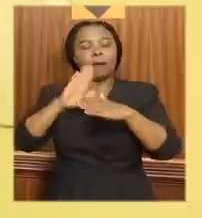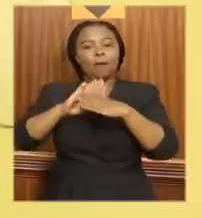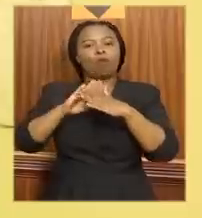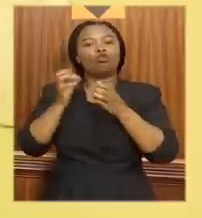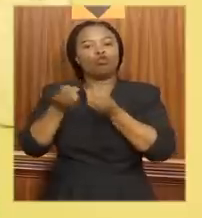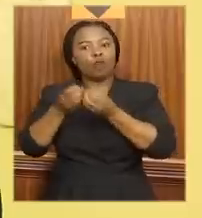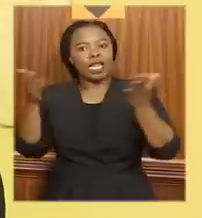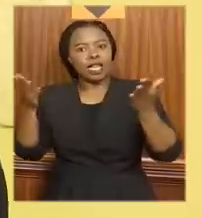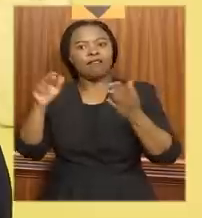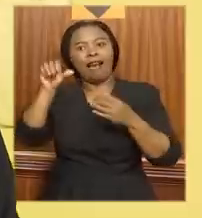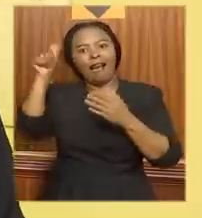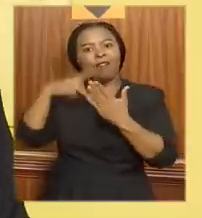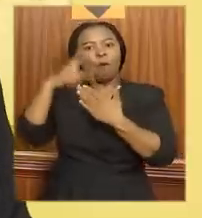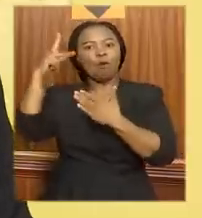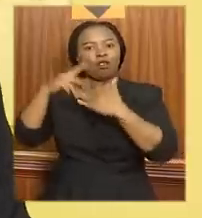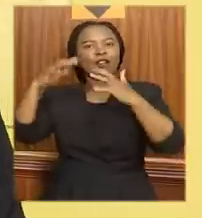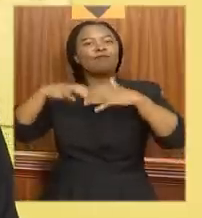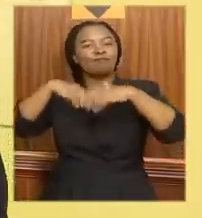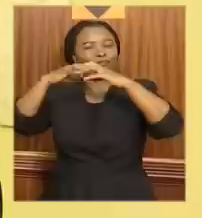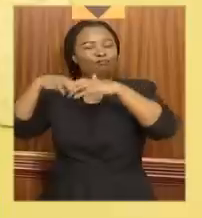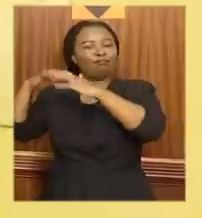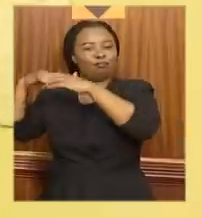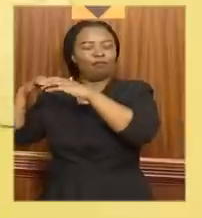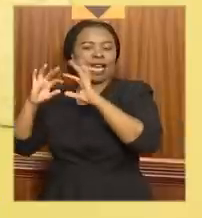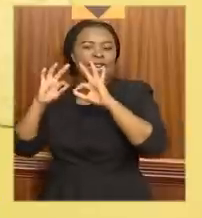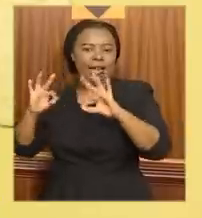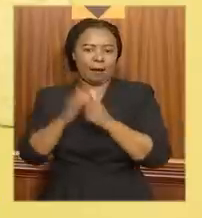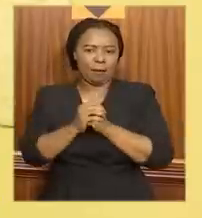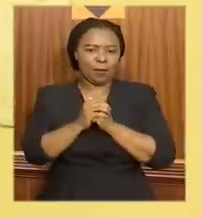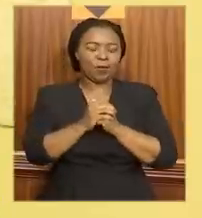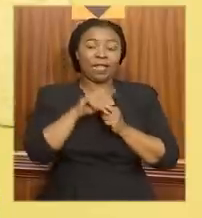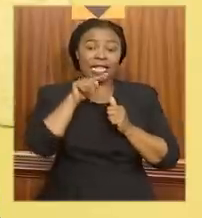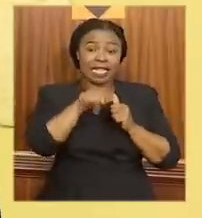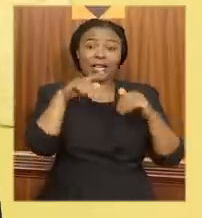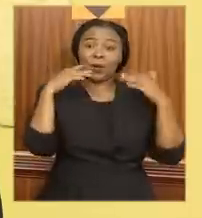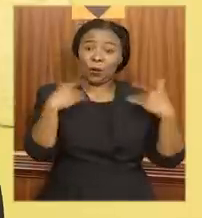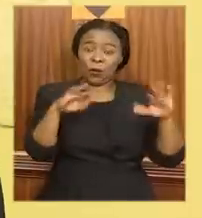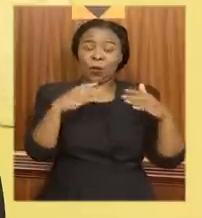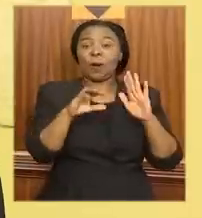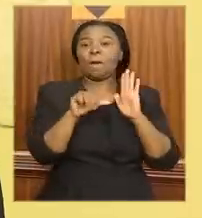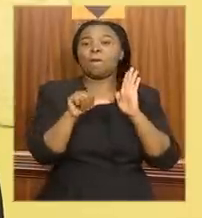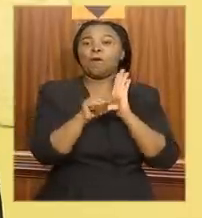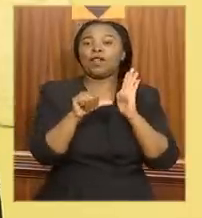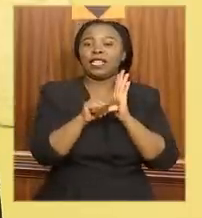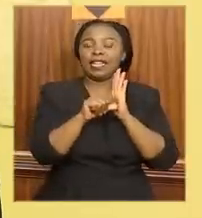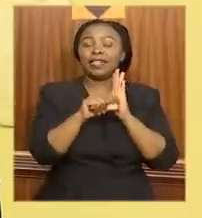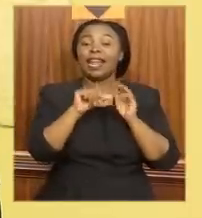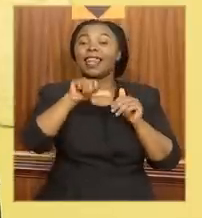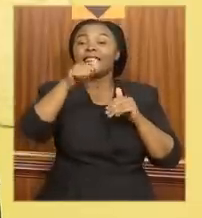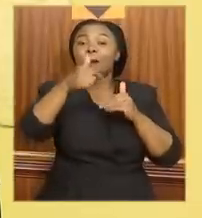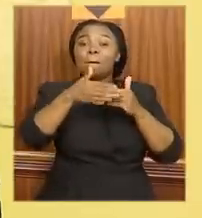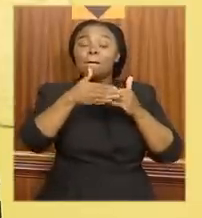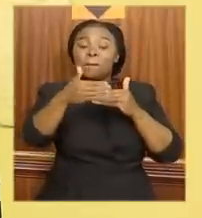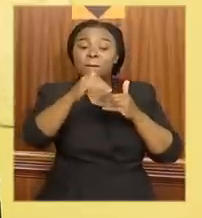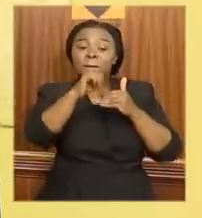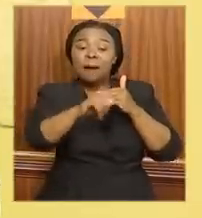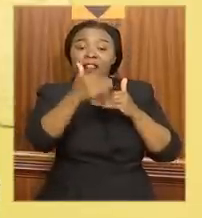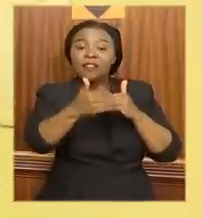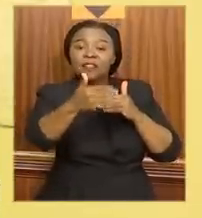These actions are significant, and they will make a difference over the coming months and years.